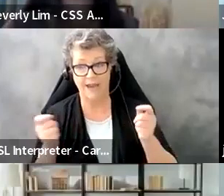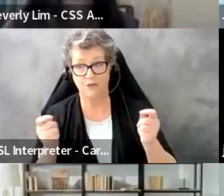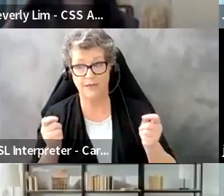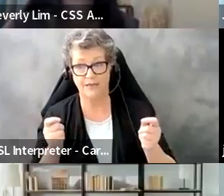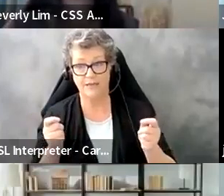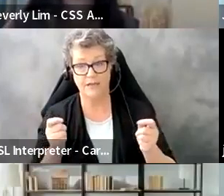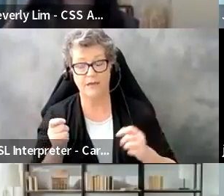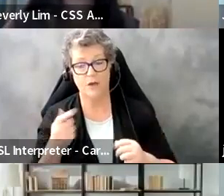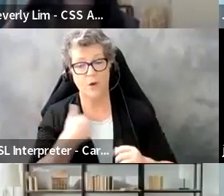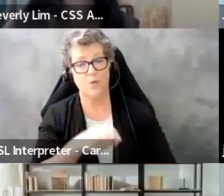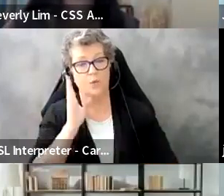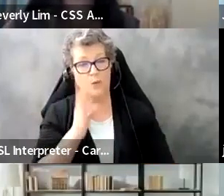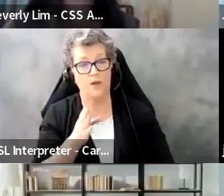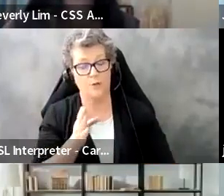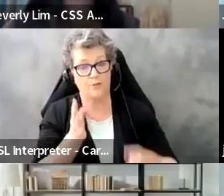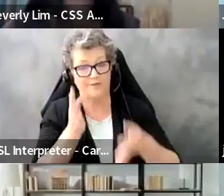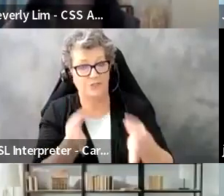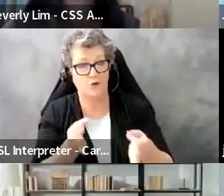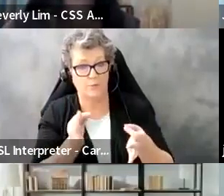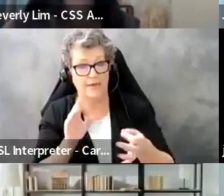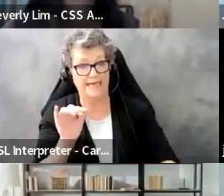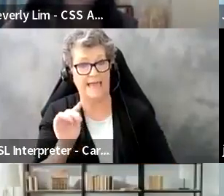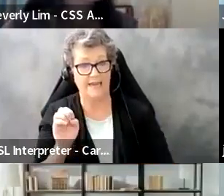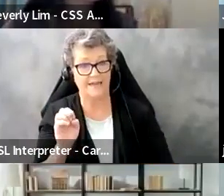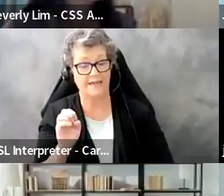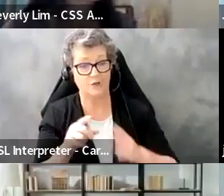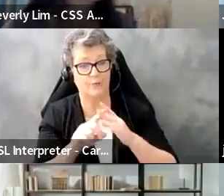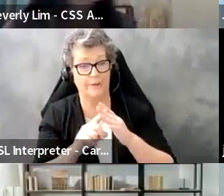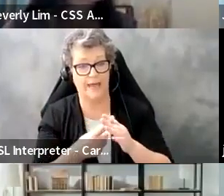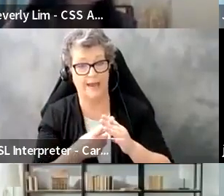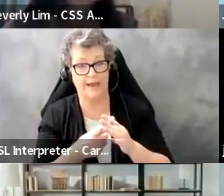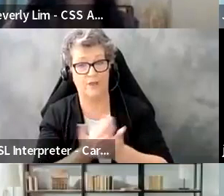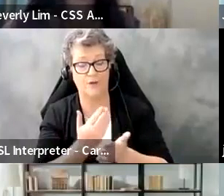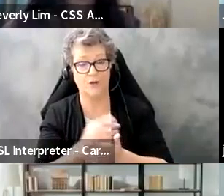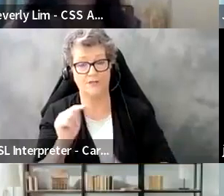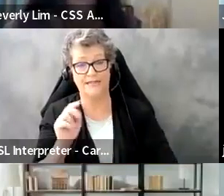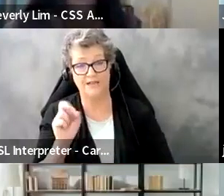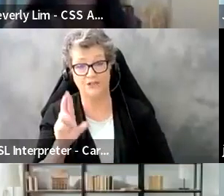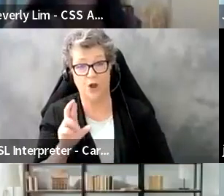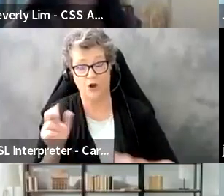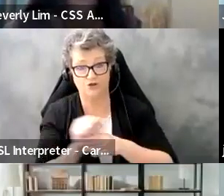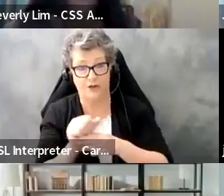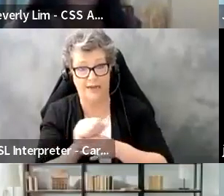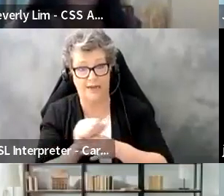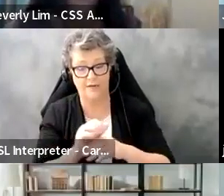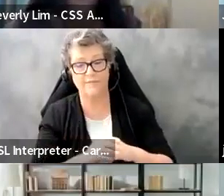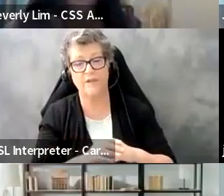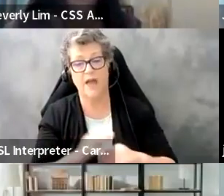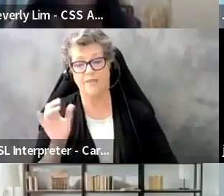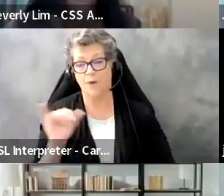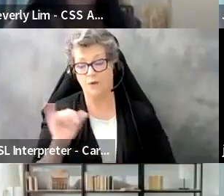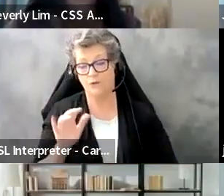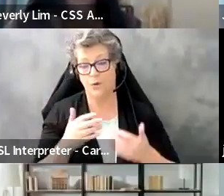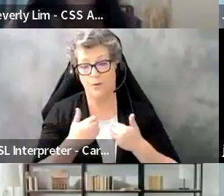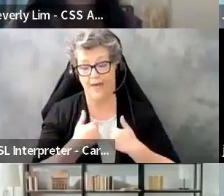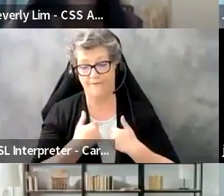be determining a date to begin the new TSR training. And then we also have